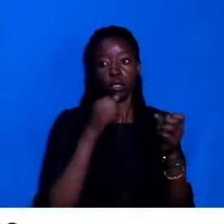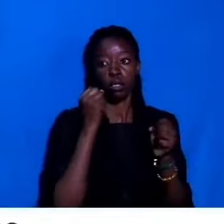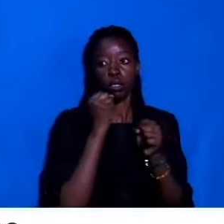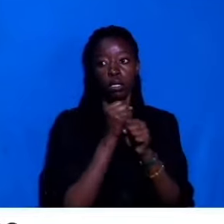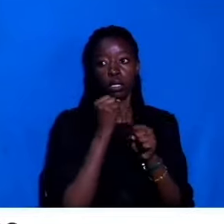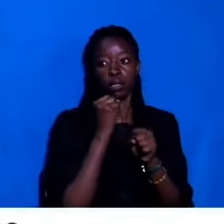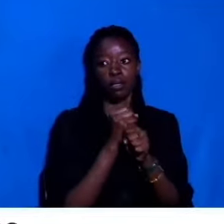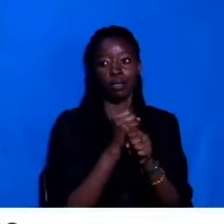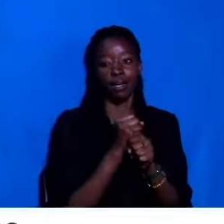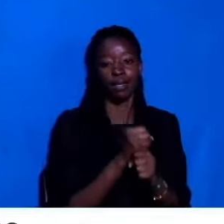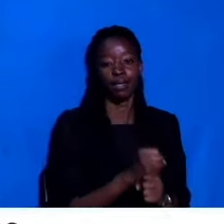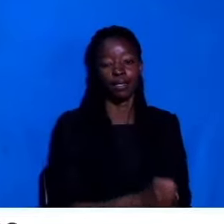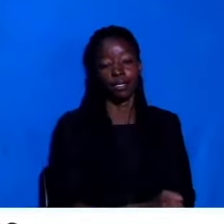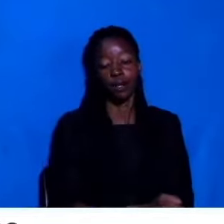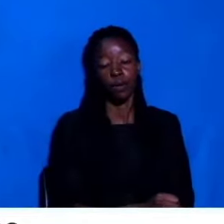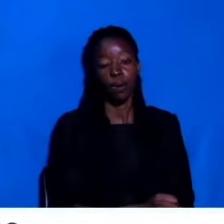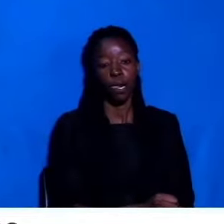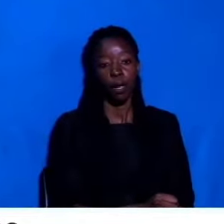time is up? Okay.